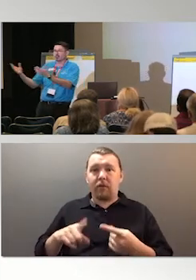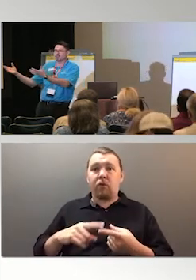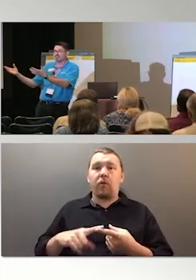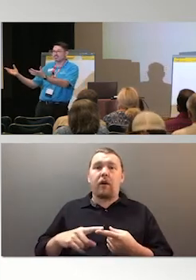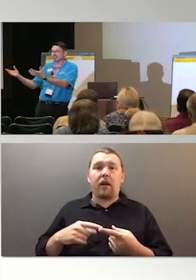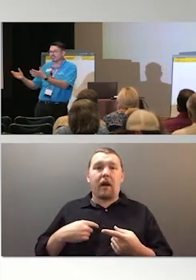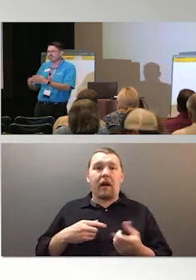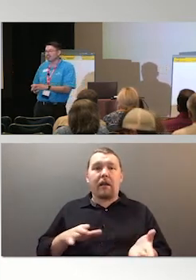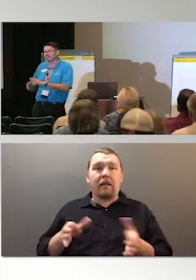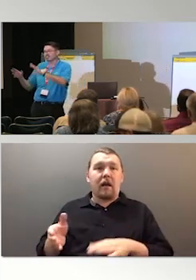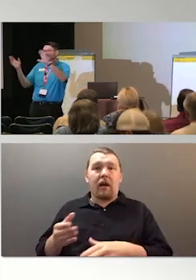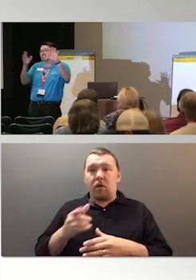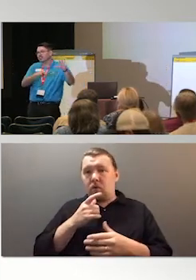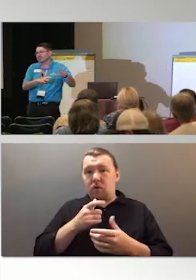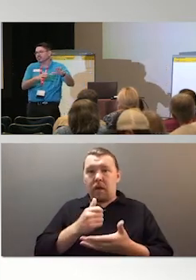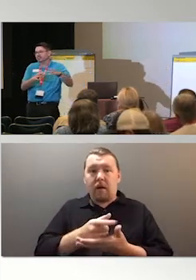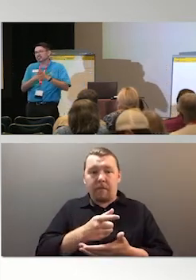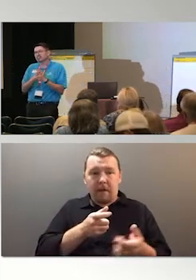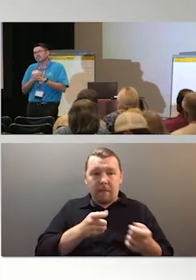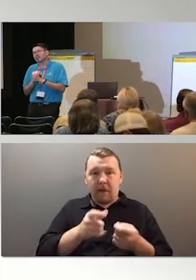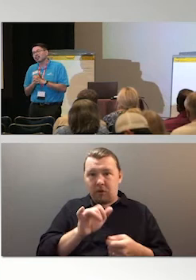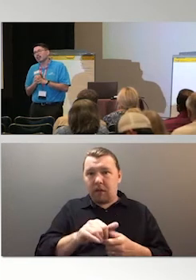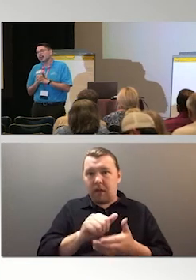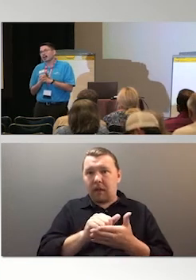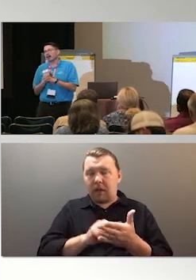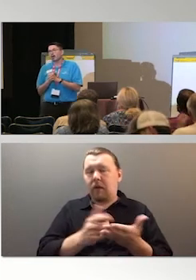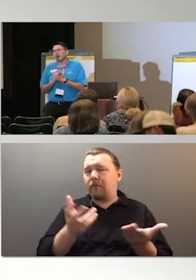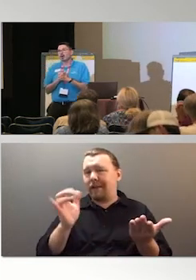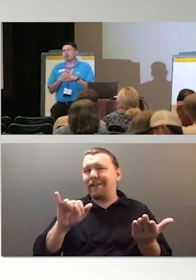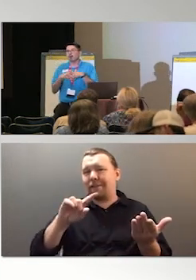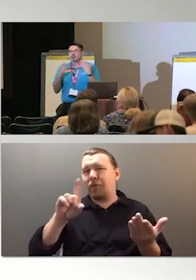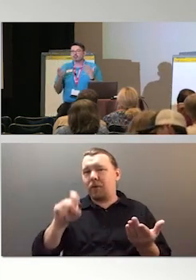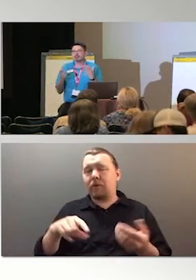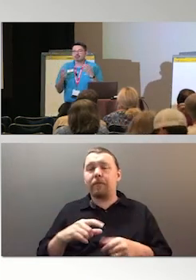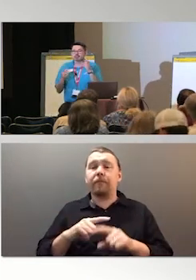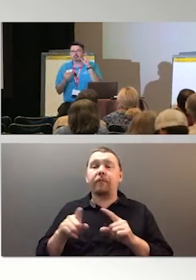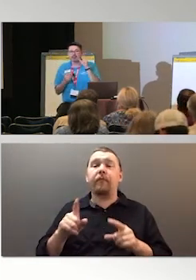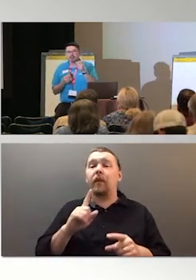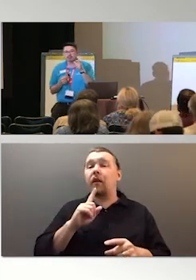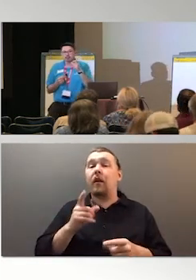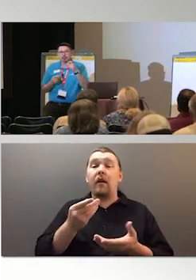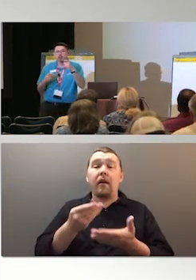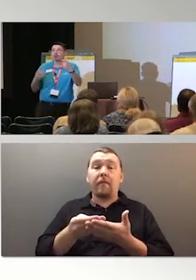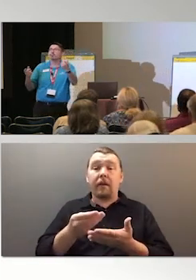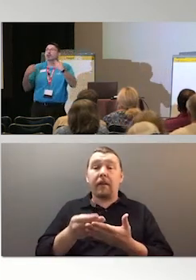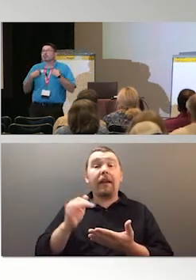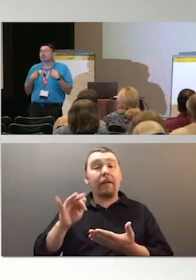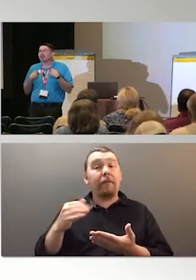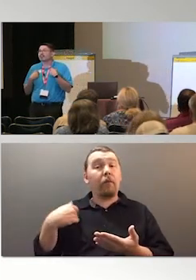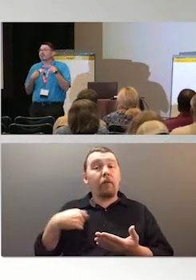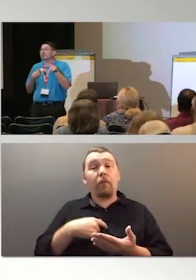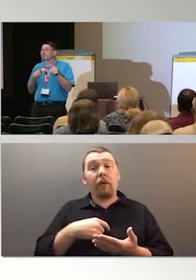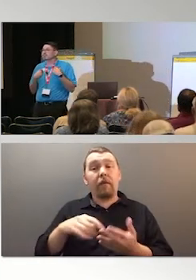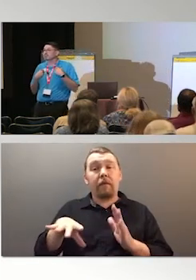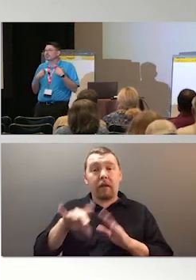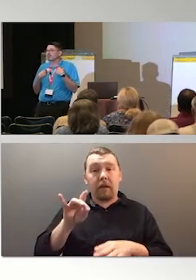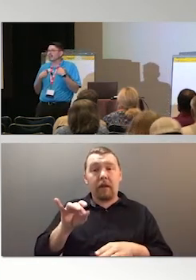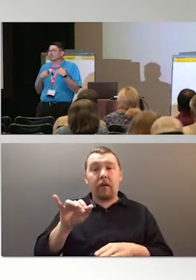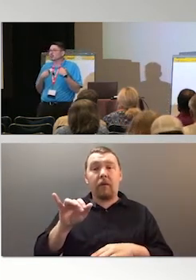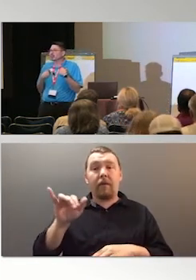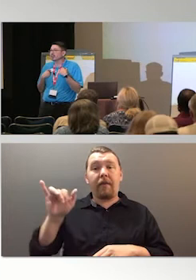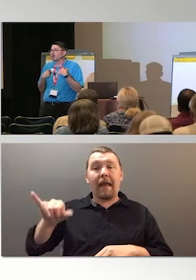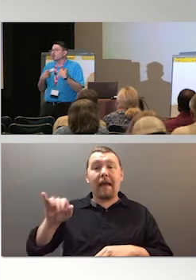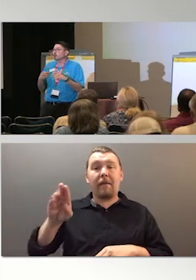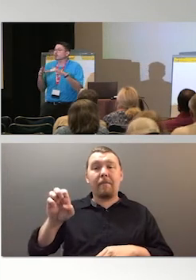to help them manage that account? That's another conversation. But ultimately, the funds, if we're notified that a beneficiary has